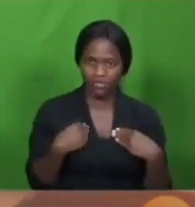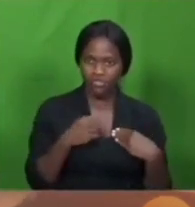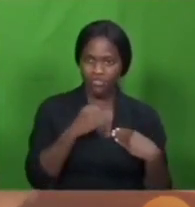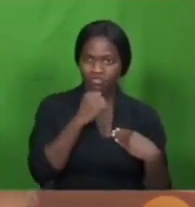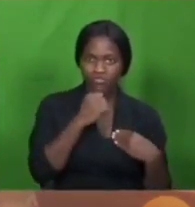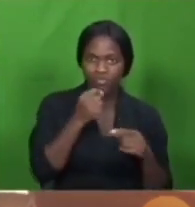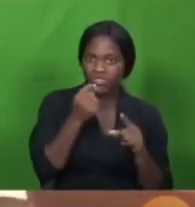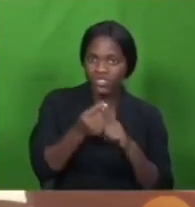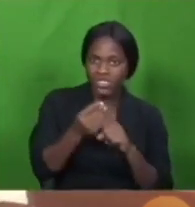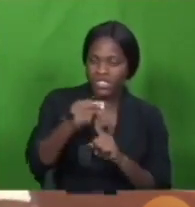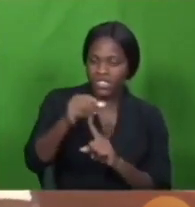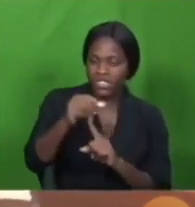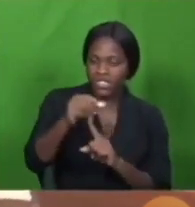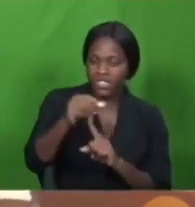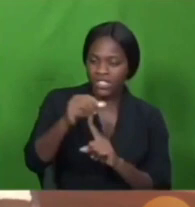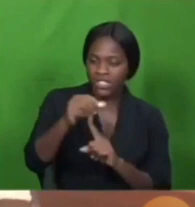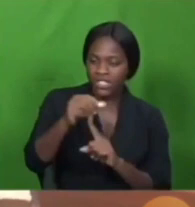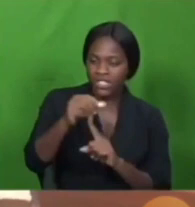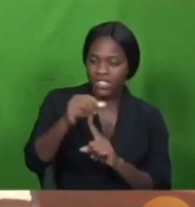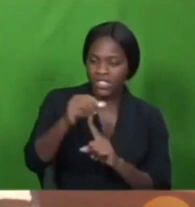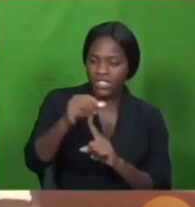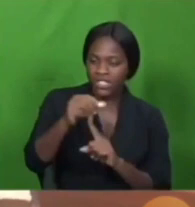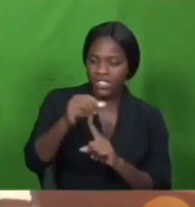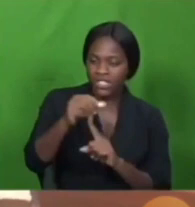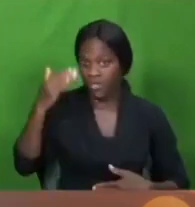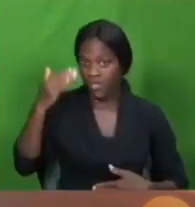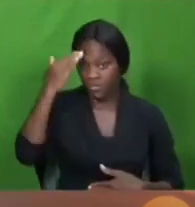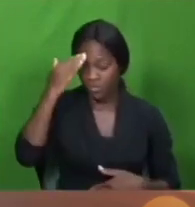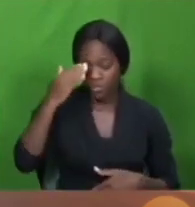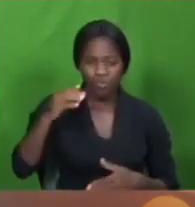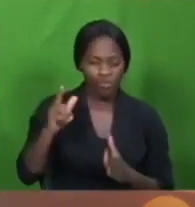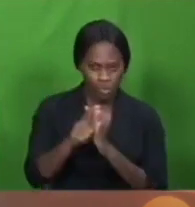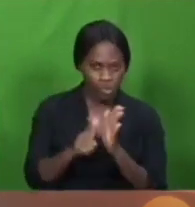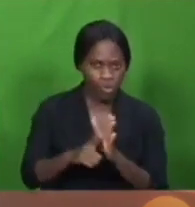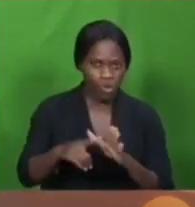the streets. The law recognizes it.